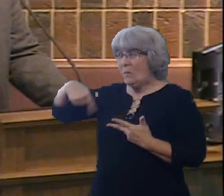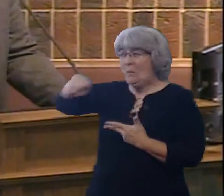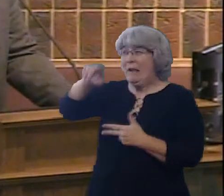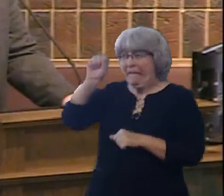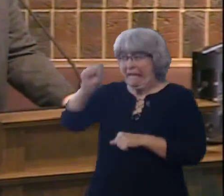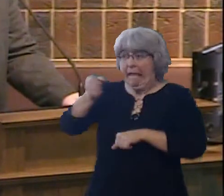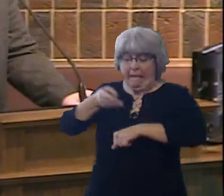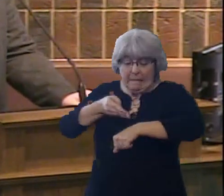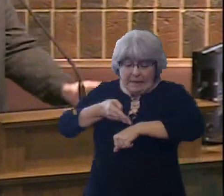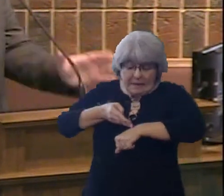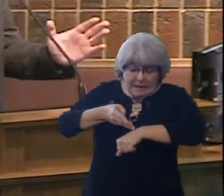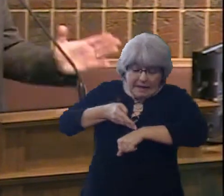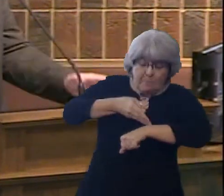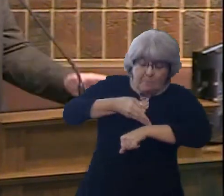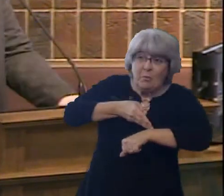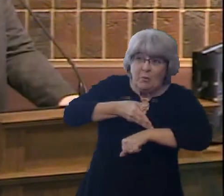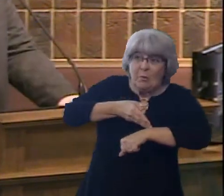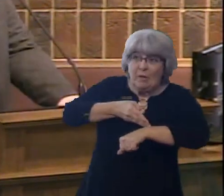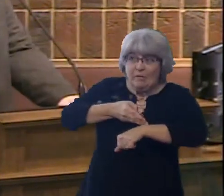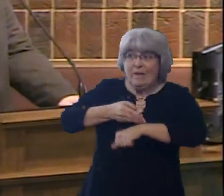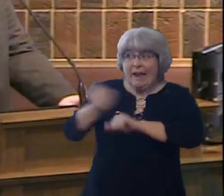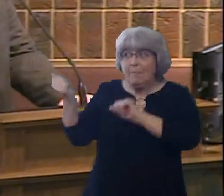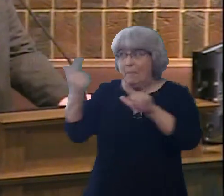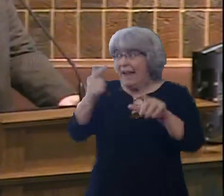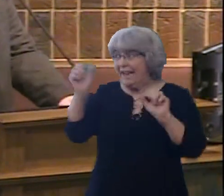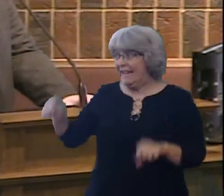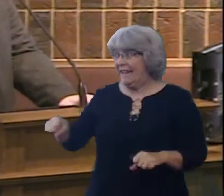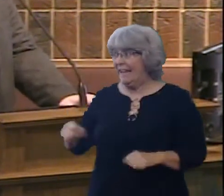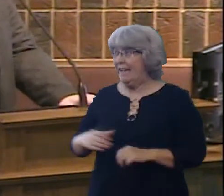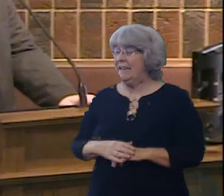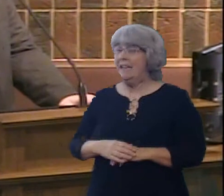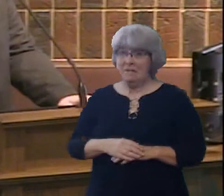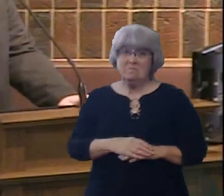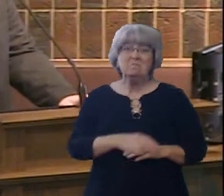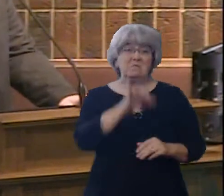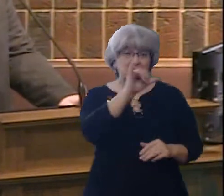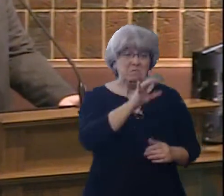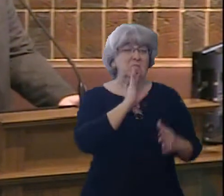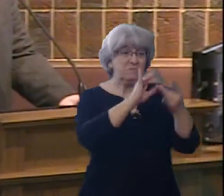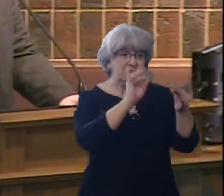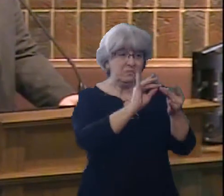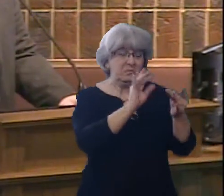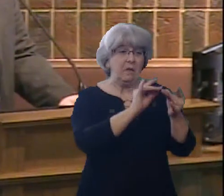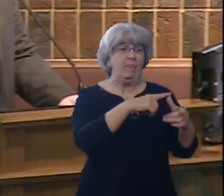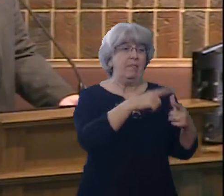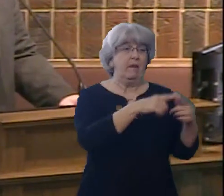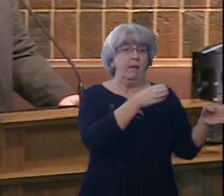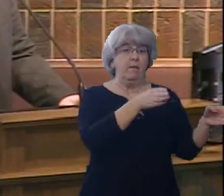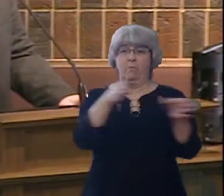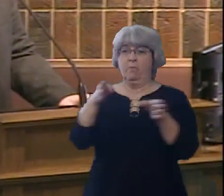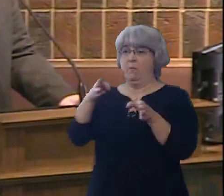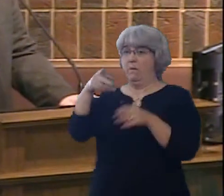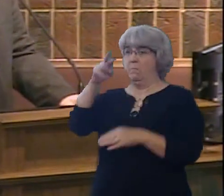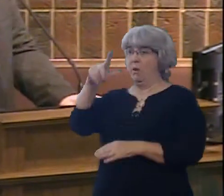bit. Paul kind of transitions here, and he starts talking about some extremes to